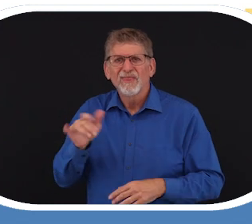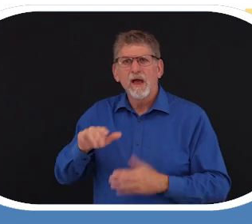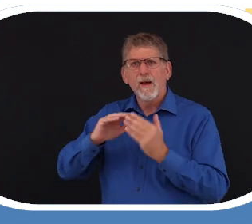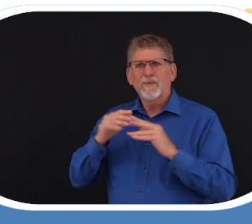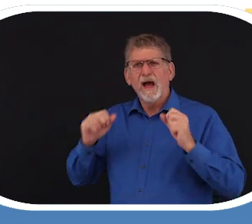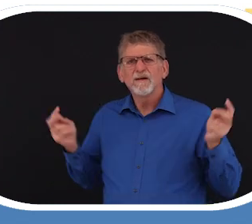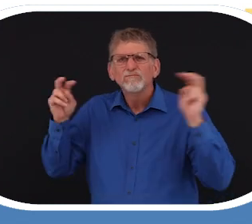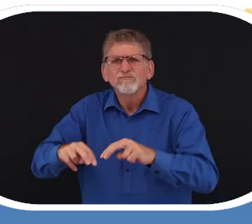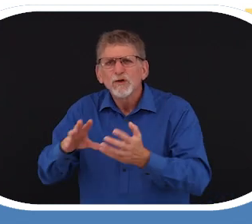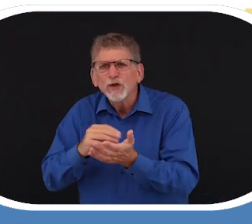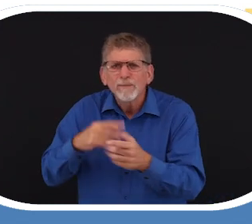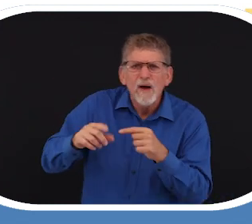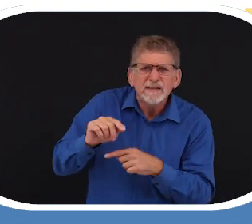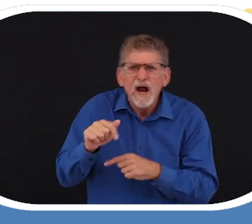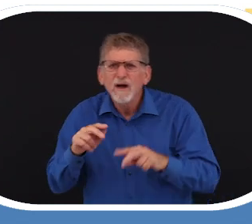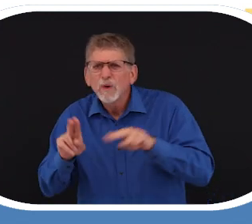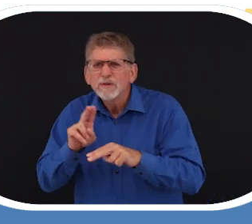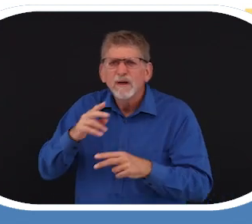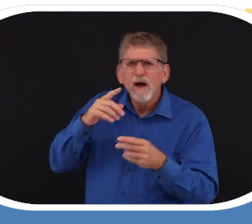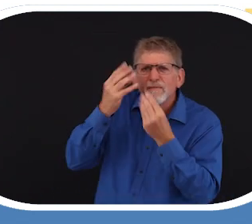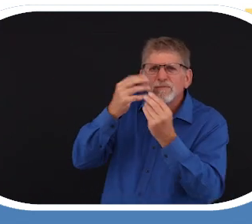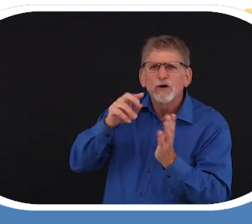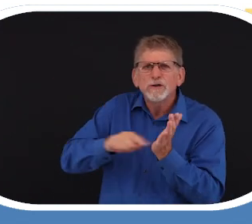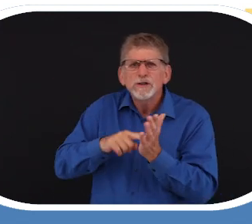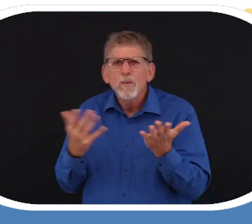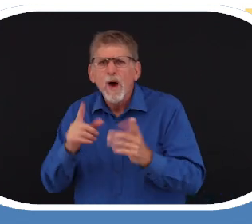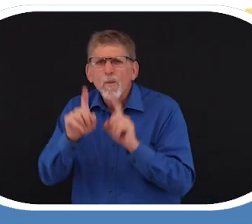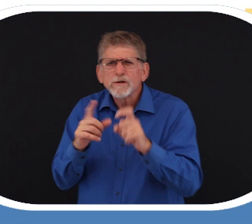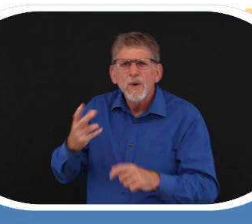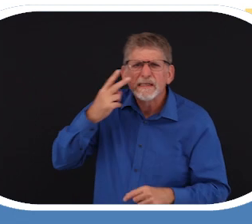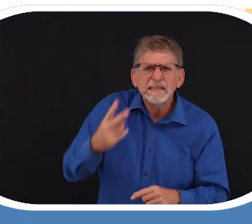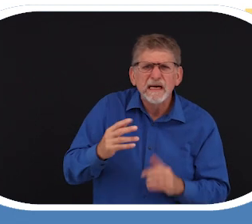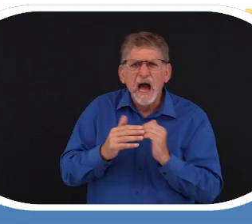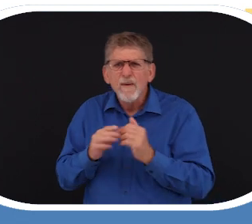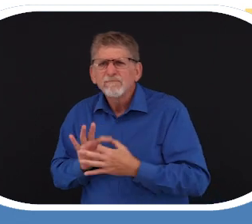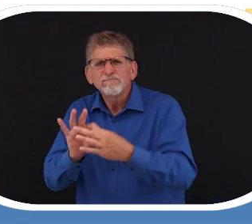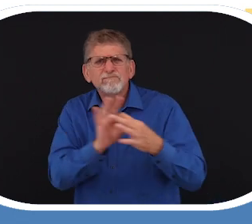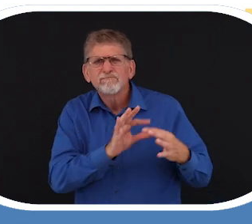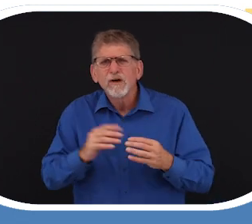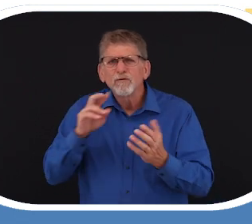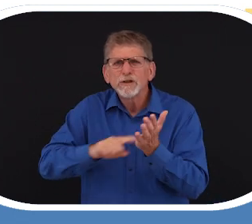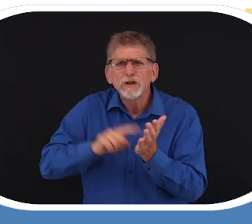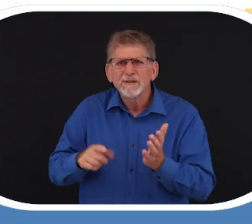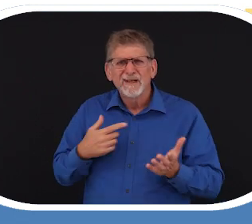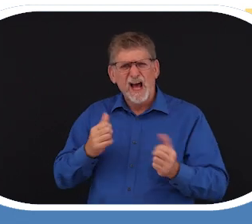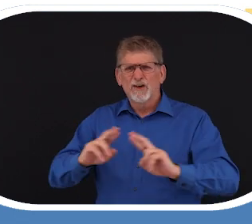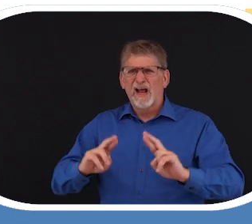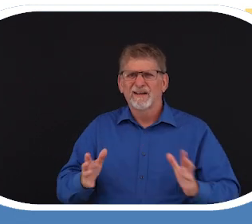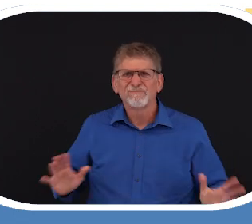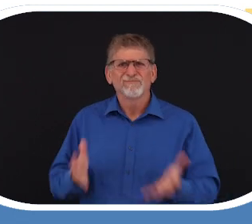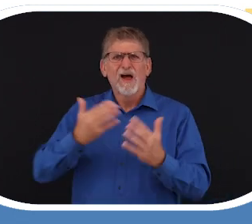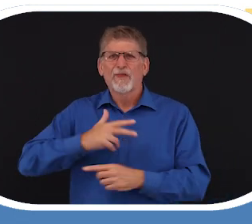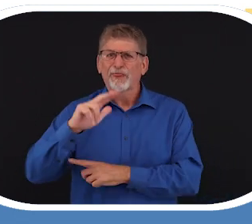about the data, view the data, and then inform researchers on what questions they want to see. and connecting researchers. We're getting ready to gear up for